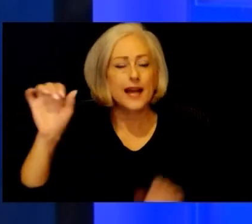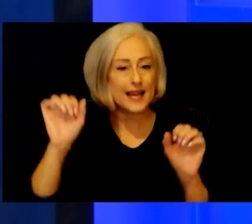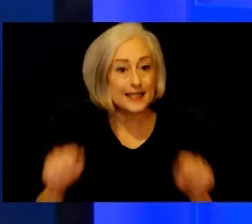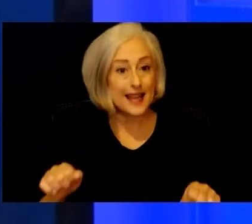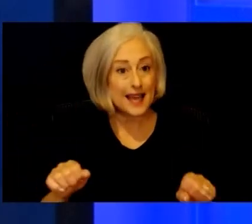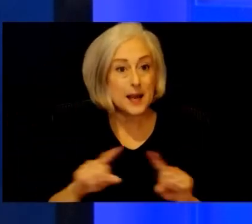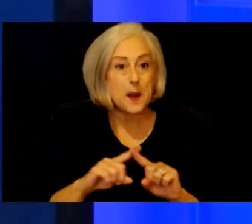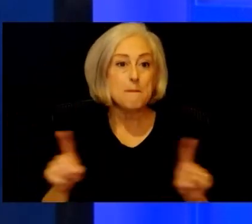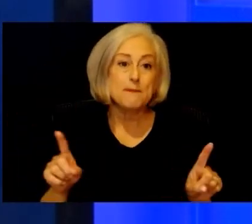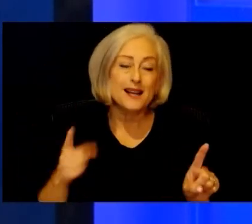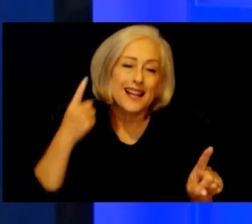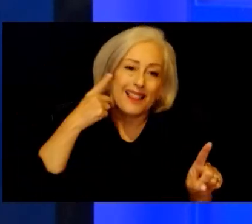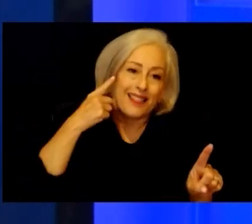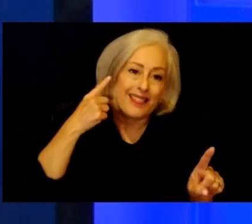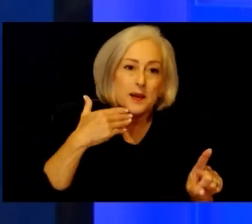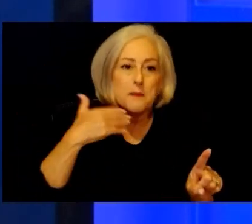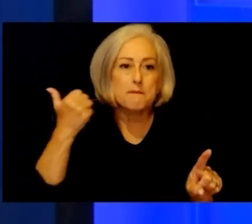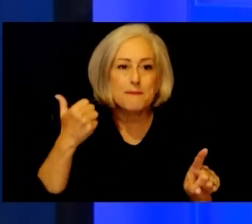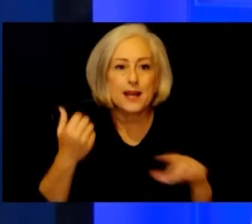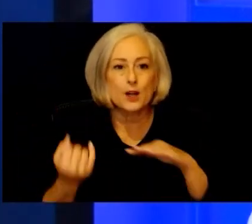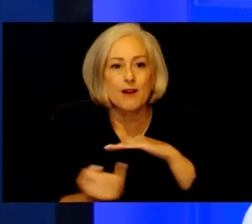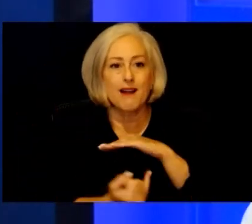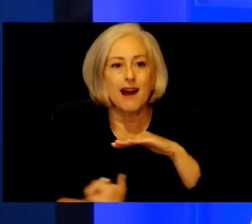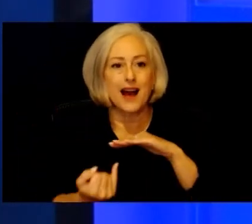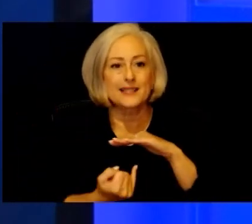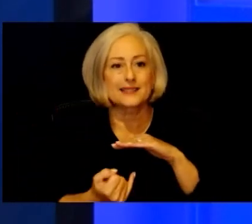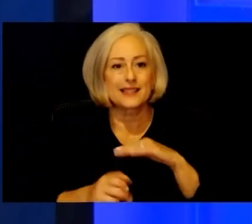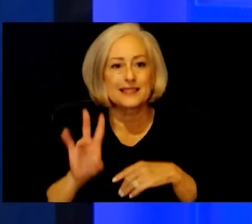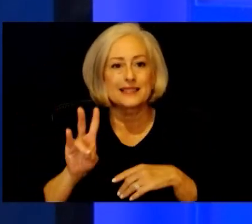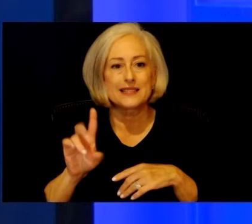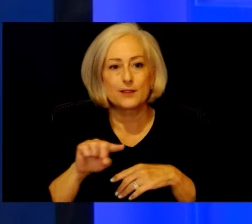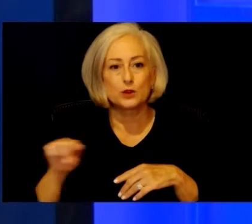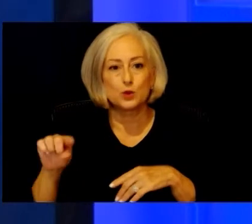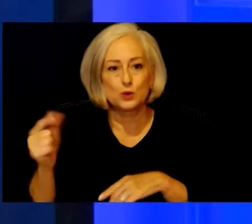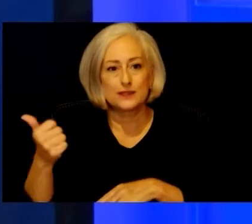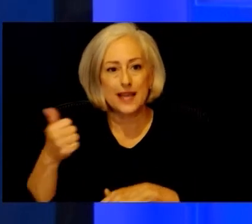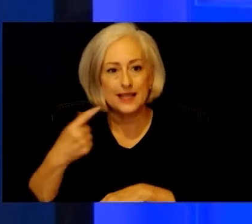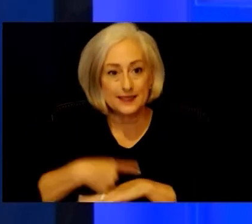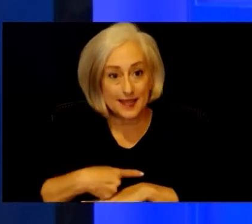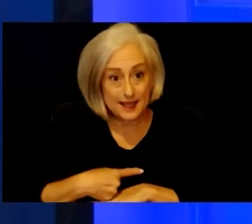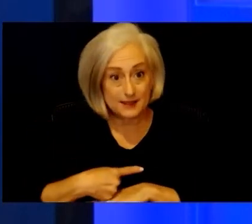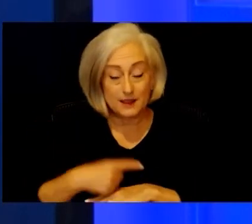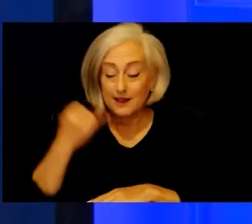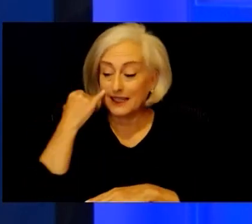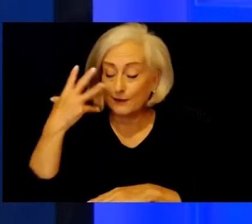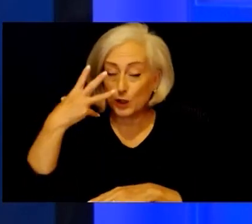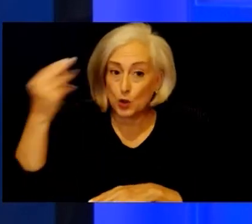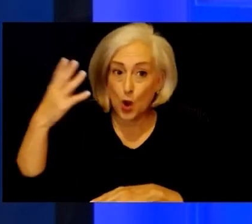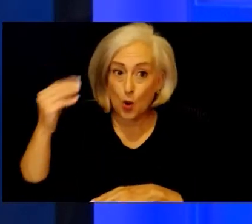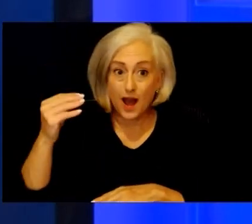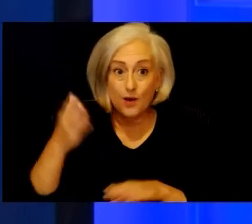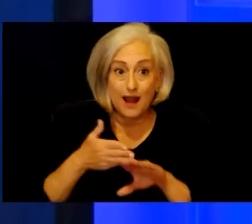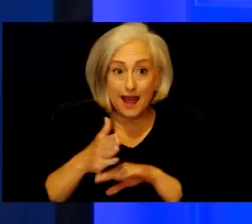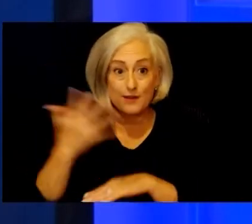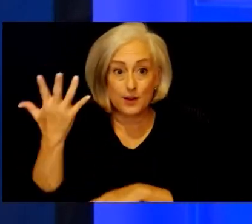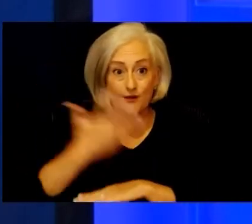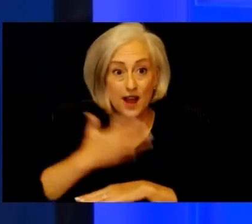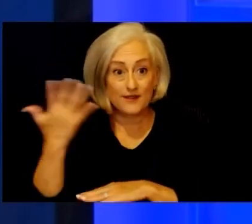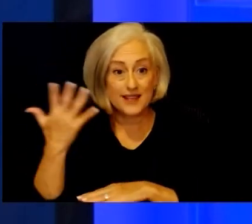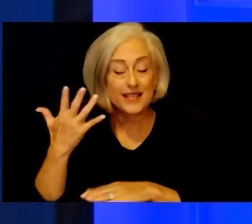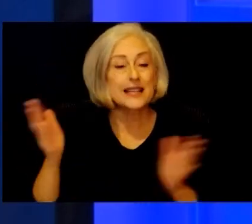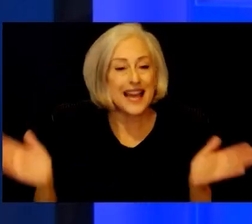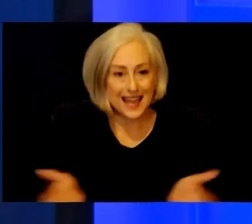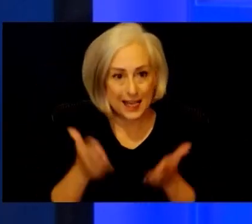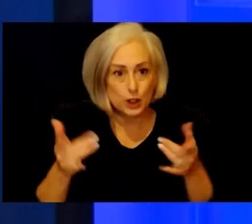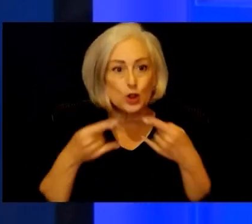more isolated for those 7 to 10 days. But if you go back in after 5 days, it is encouraged to wear a mask. I would not encourage